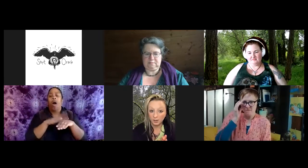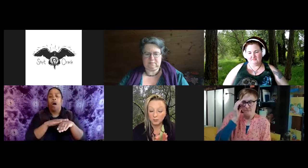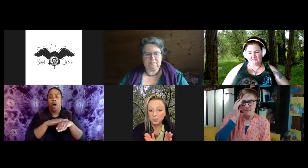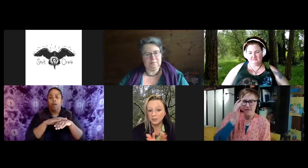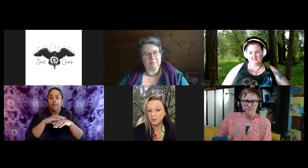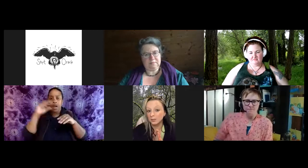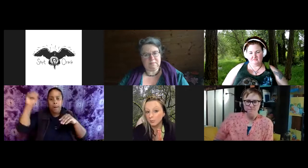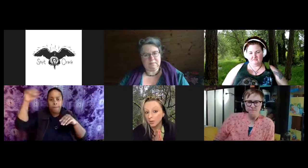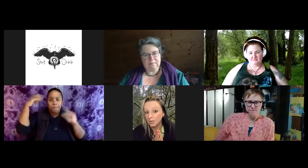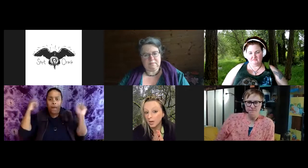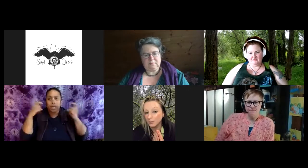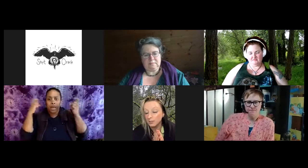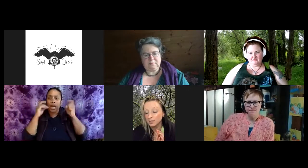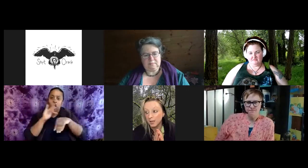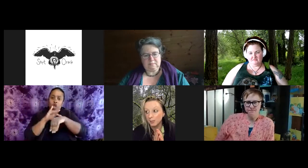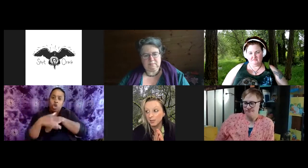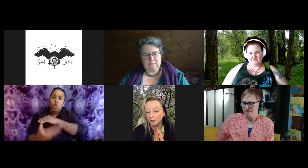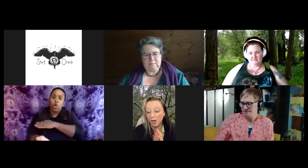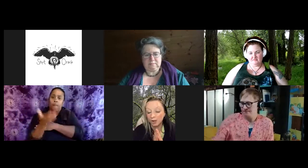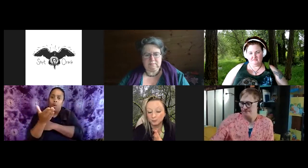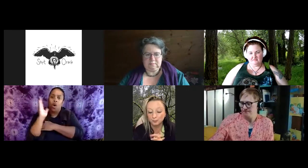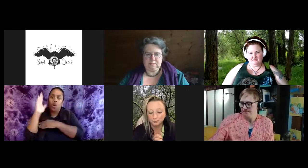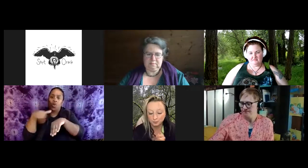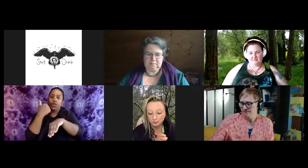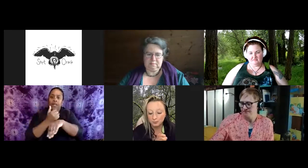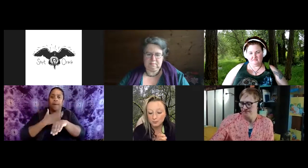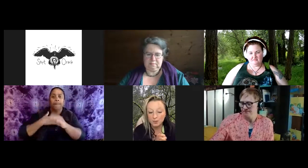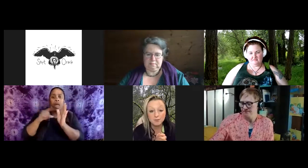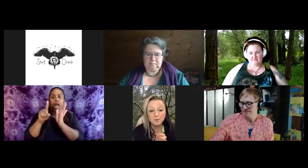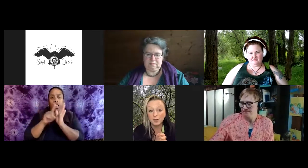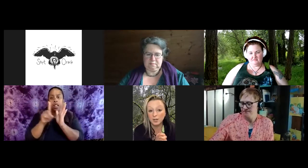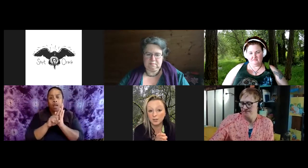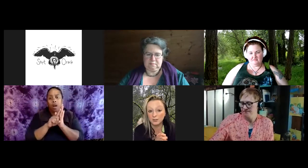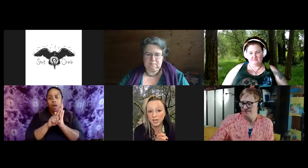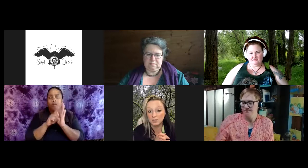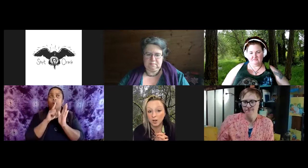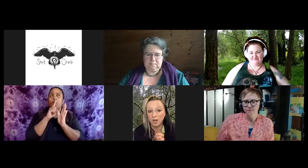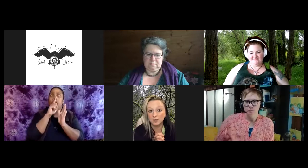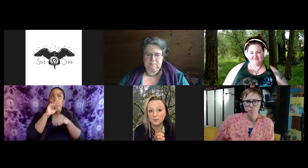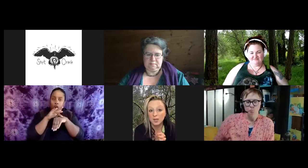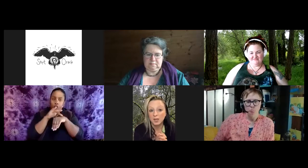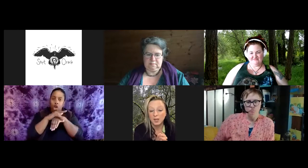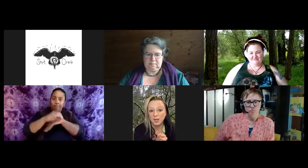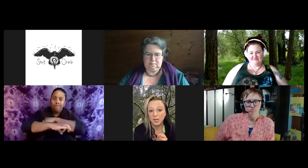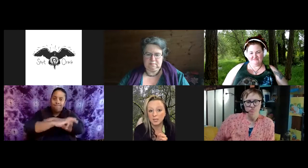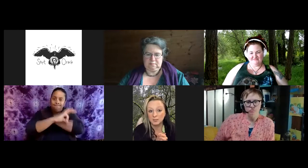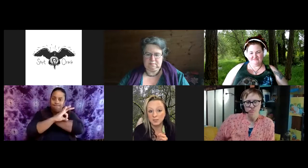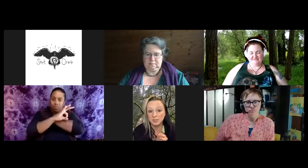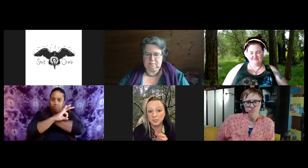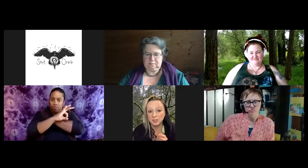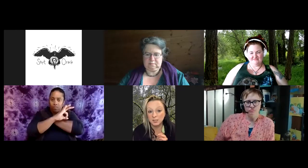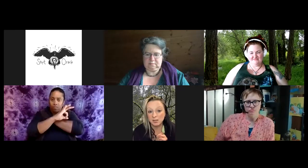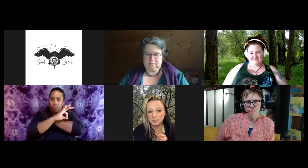morning, early in the morning, I will set my alarm very early at dawn